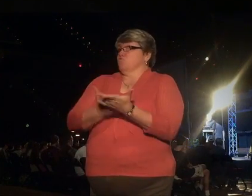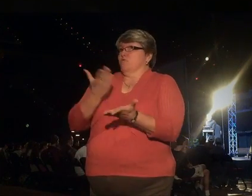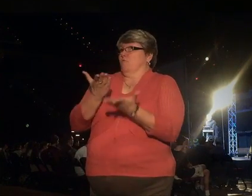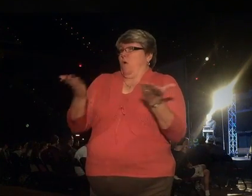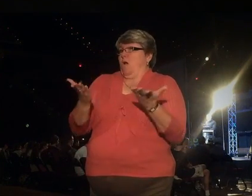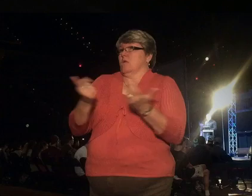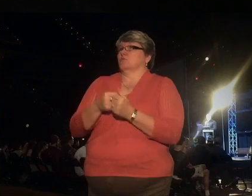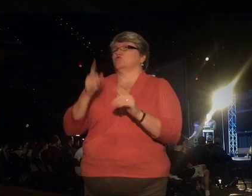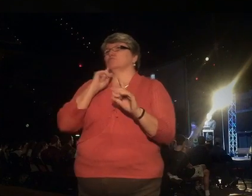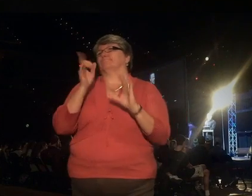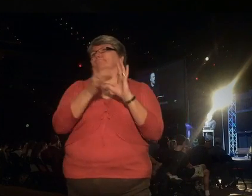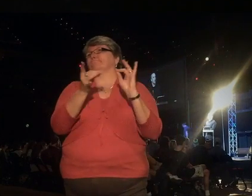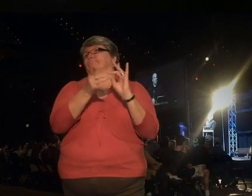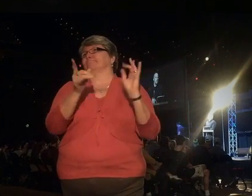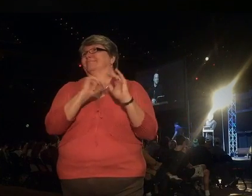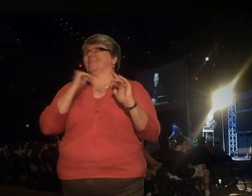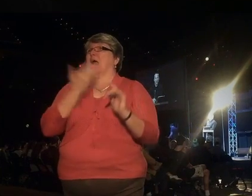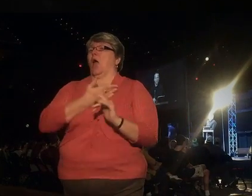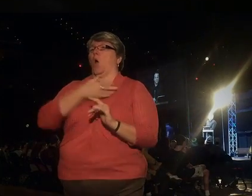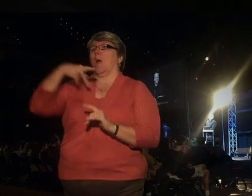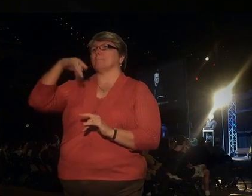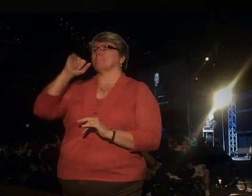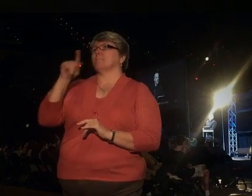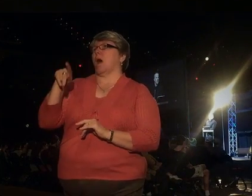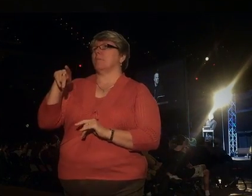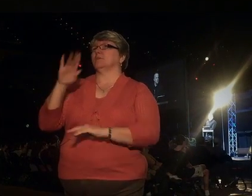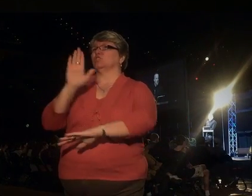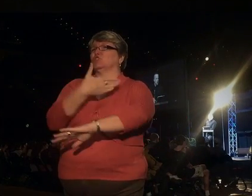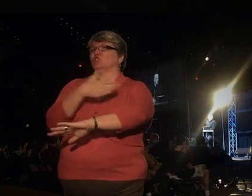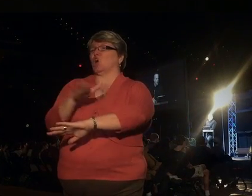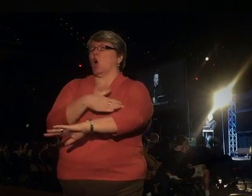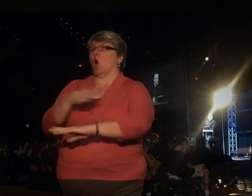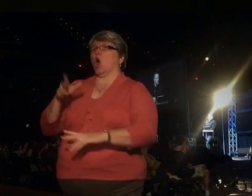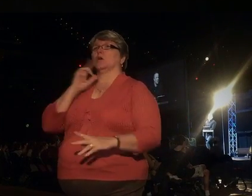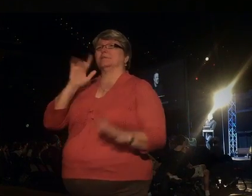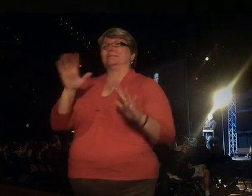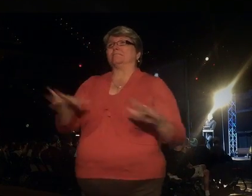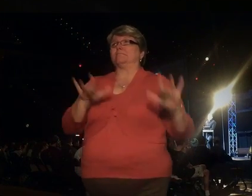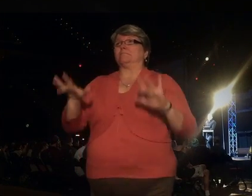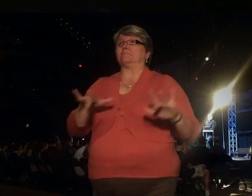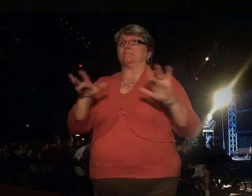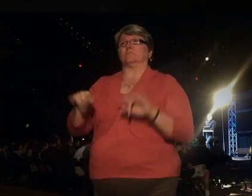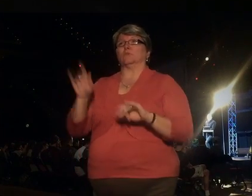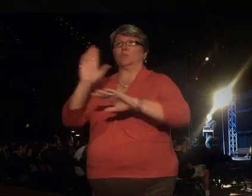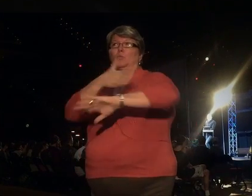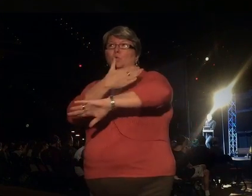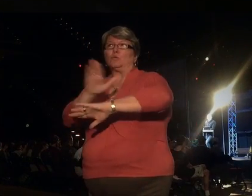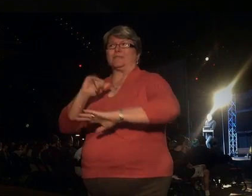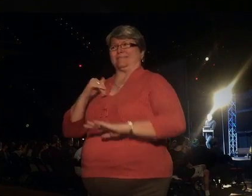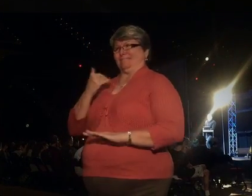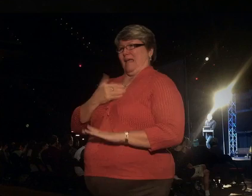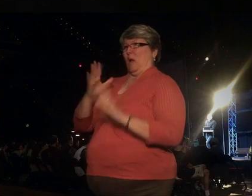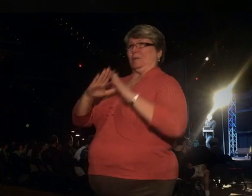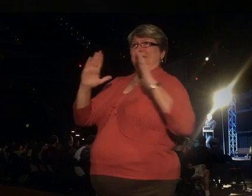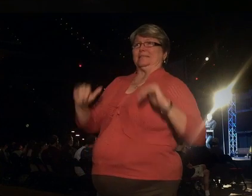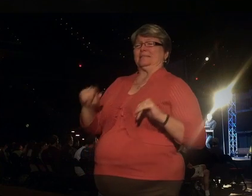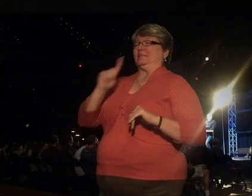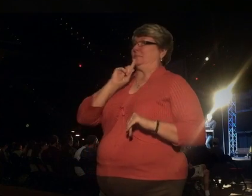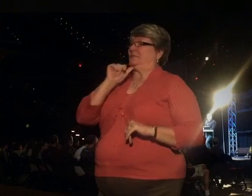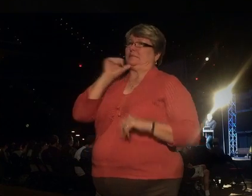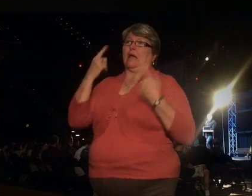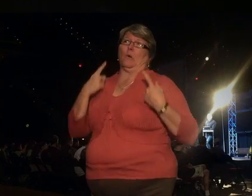For proof, we need only reference our pop songs, the soundtrack of our day, to know that our